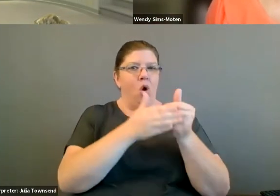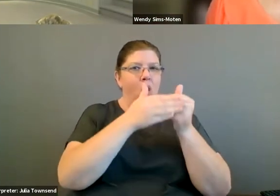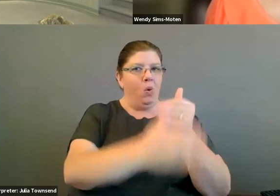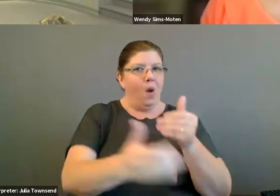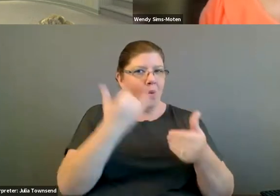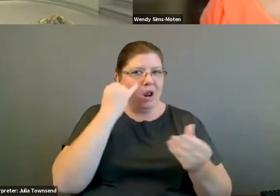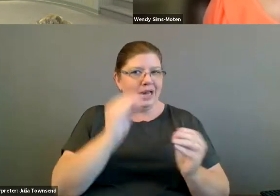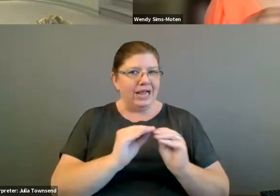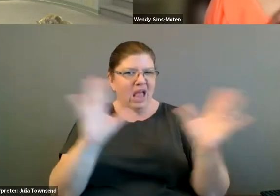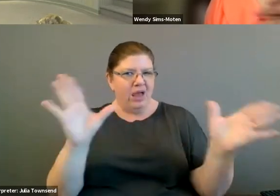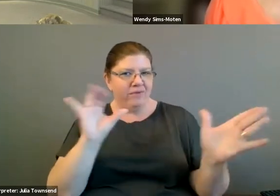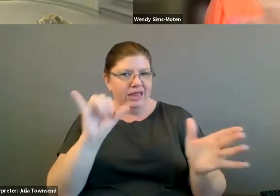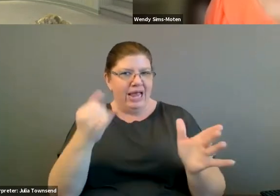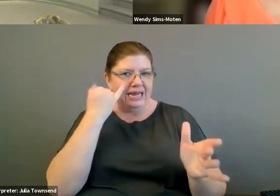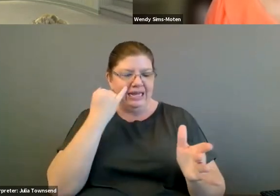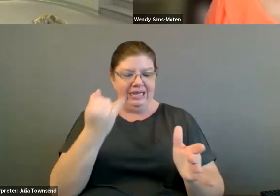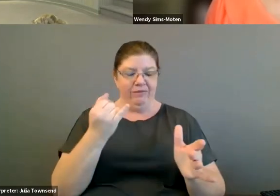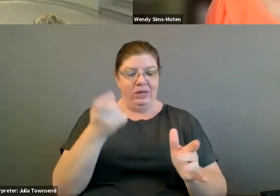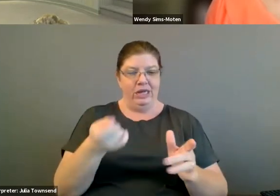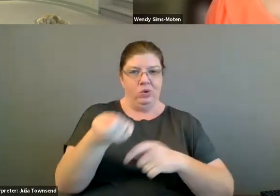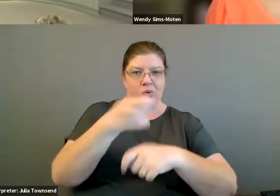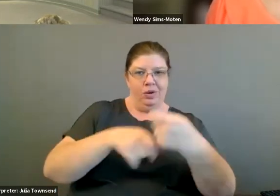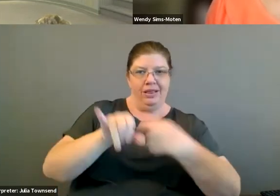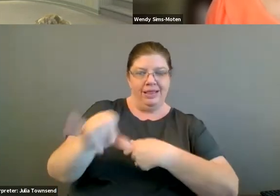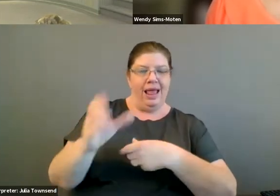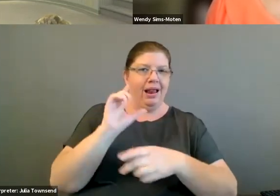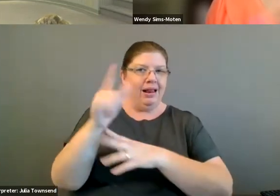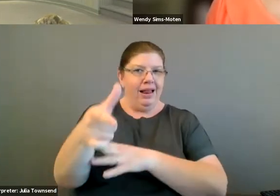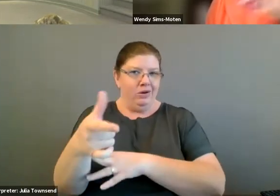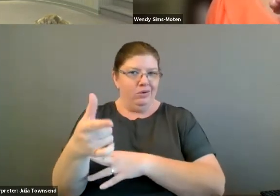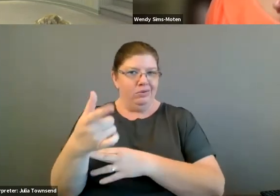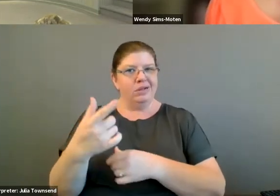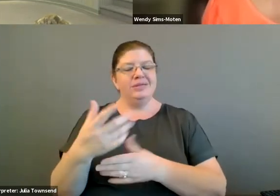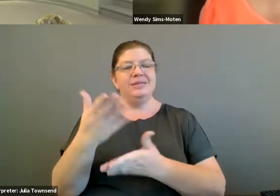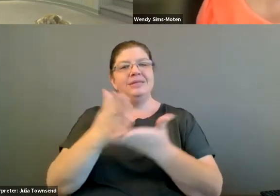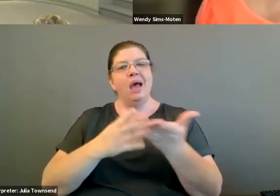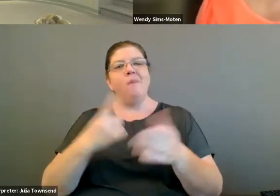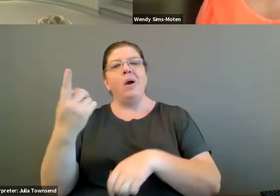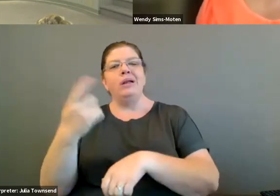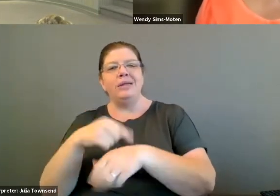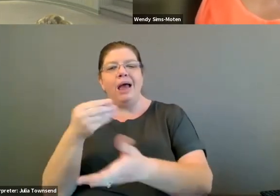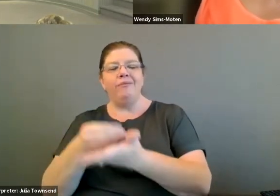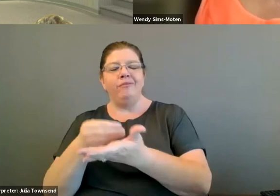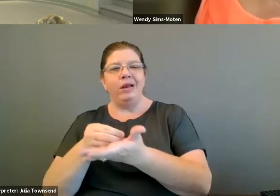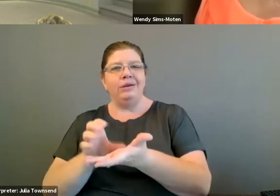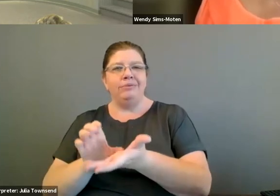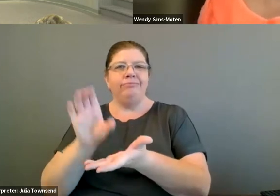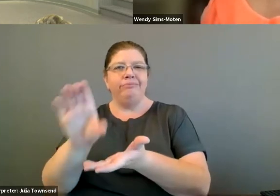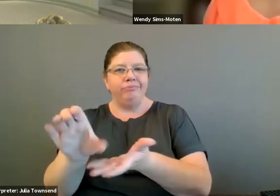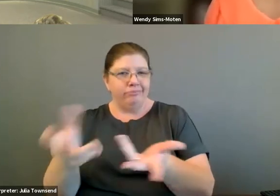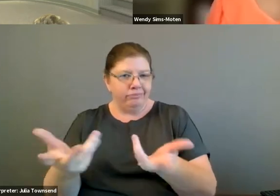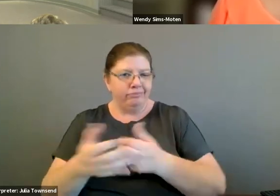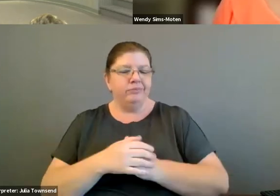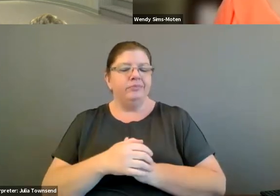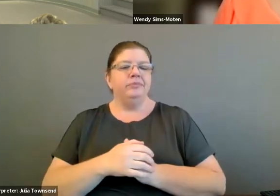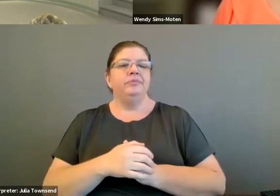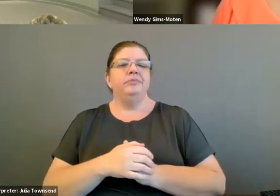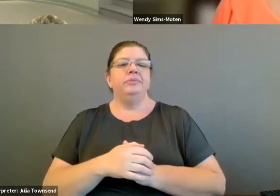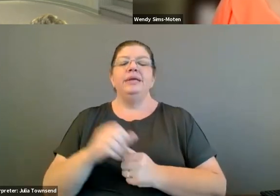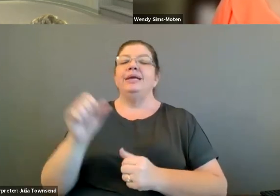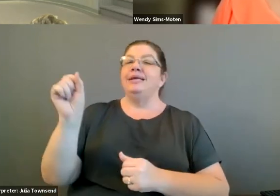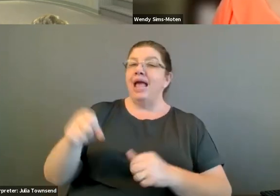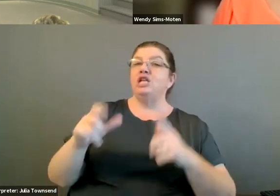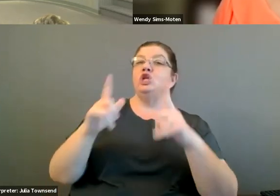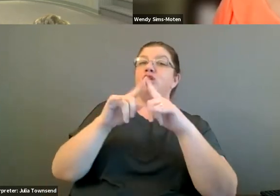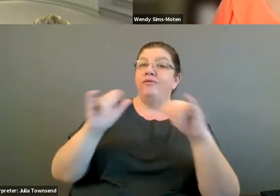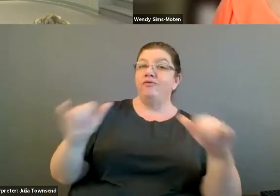if we might have to fill some gaps because there's some one-time funding in those funding sources. Yes, there is a variety